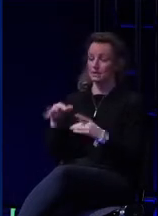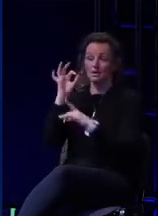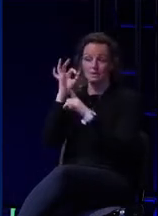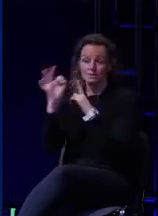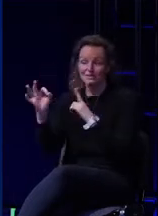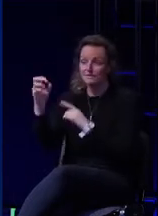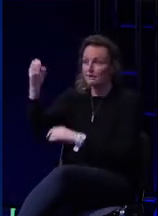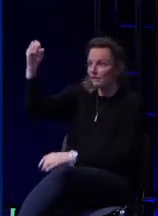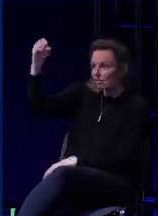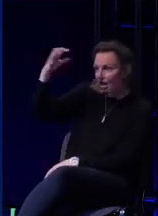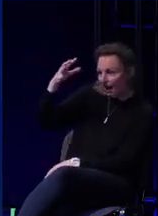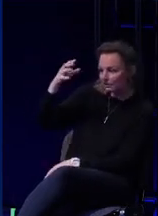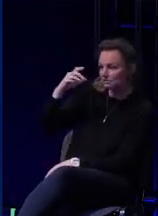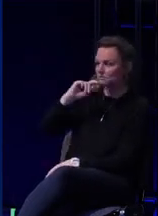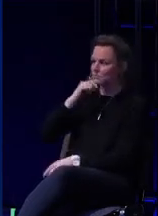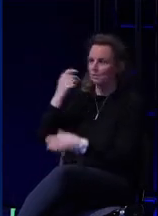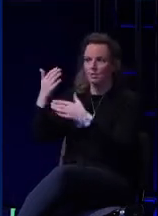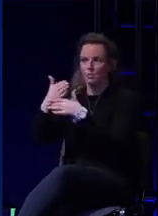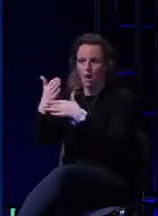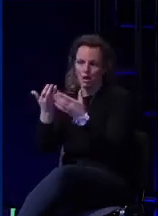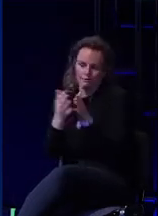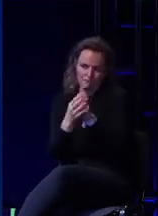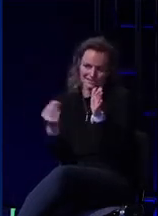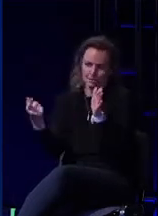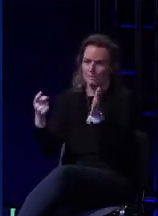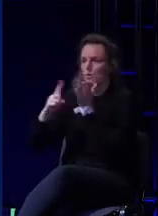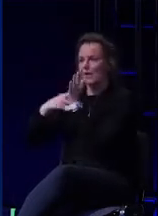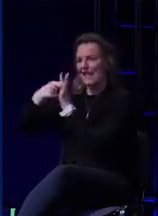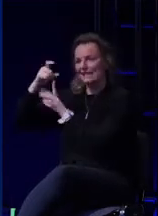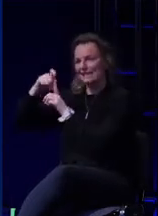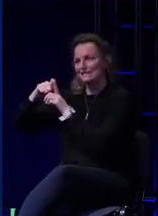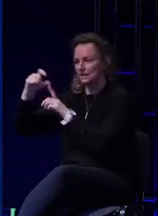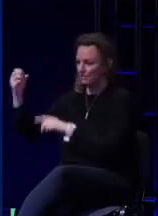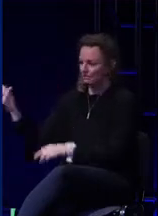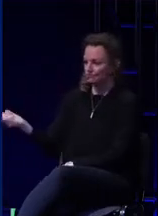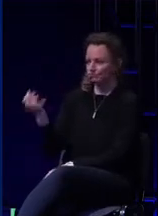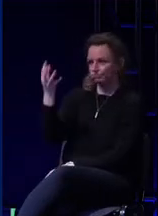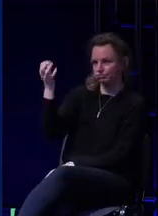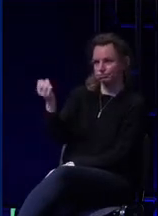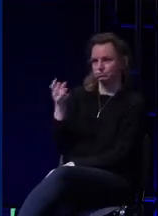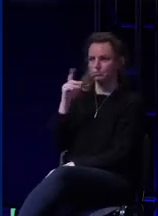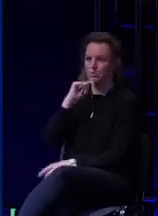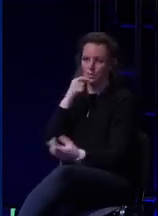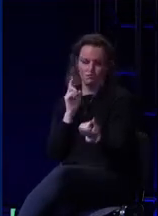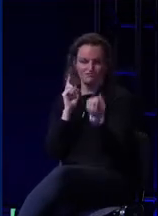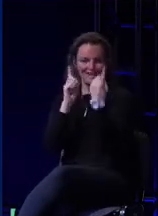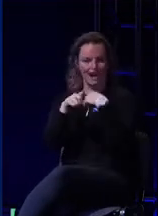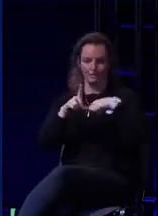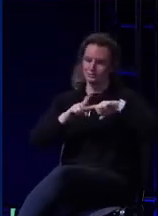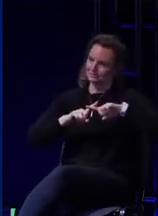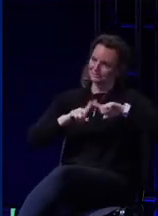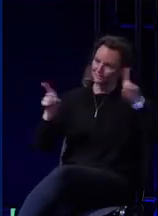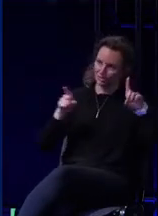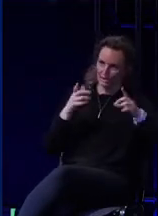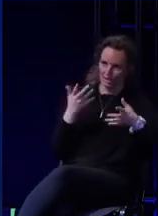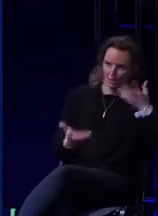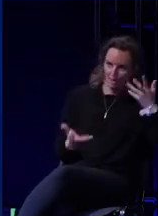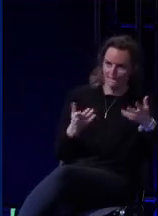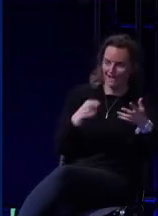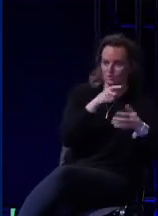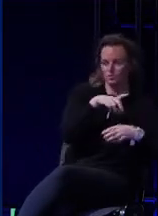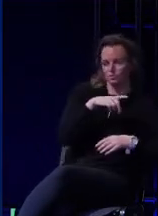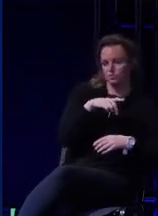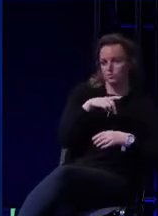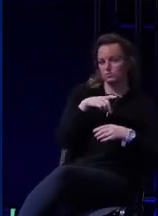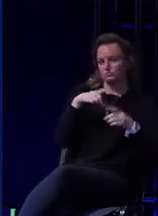of light is going to work. Like, for example, LED light is going to react very, very differently to old tungsten units,